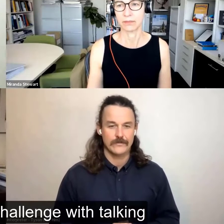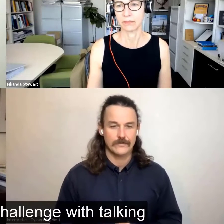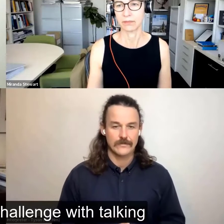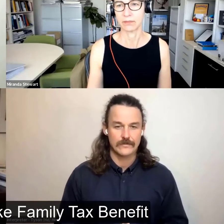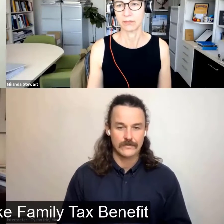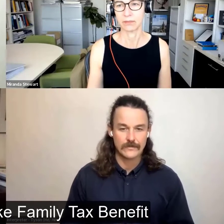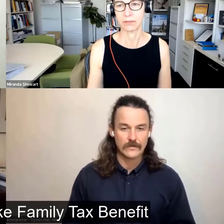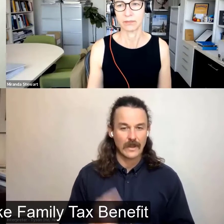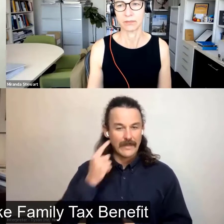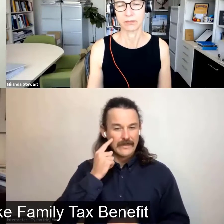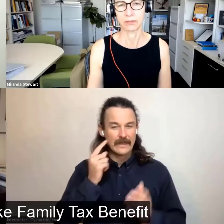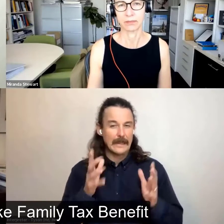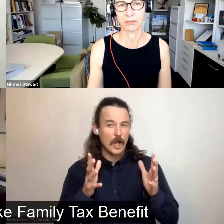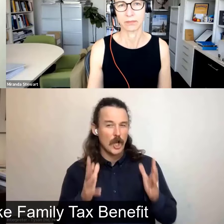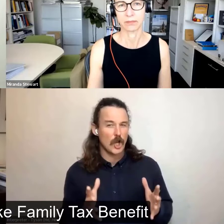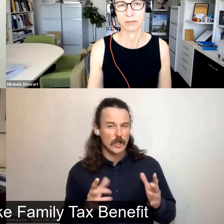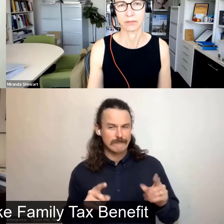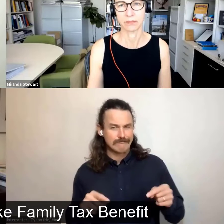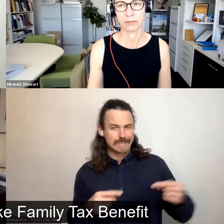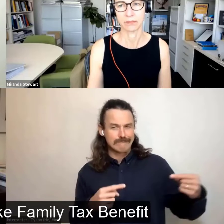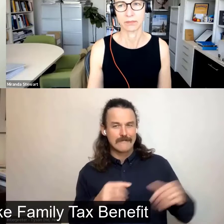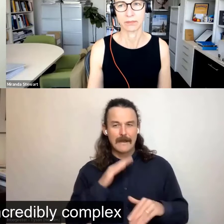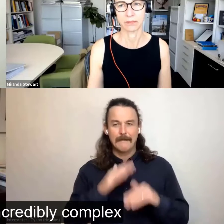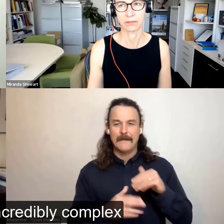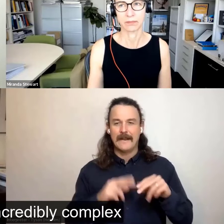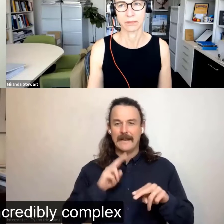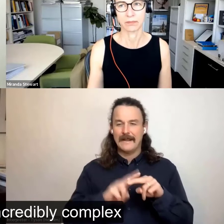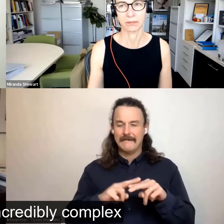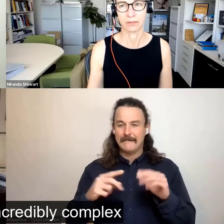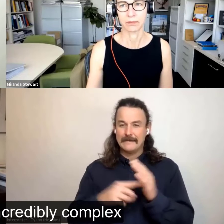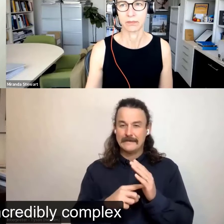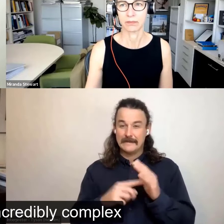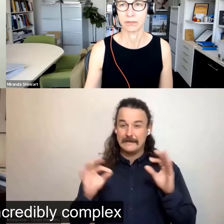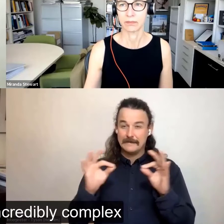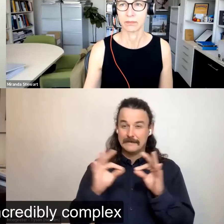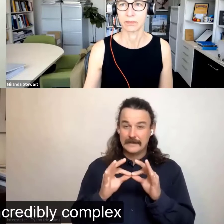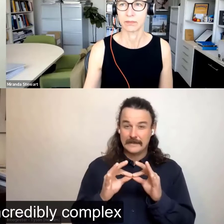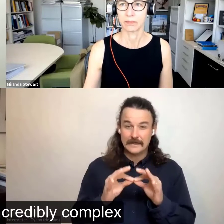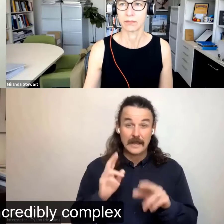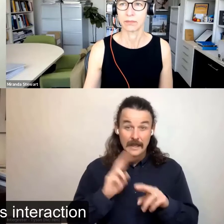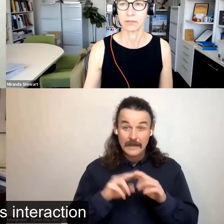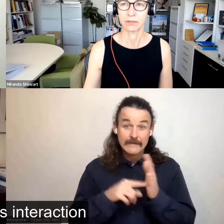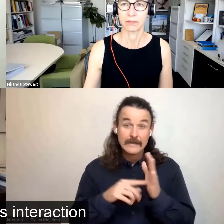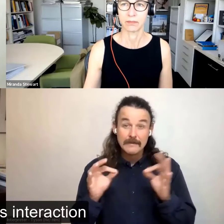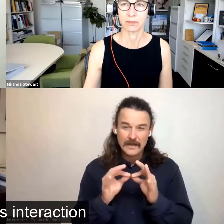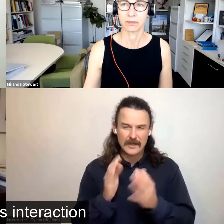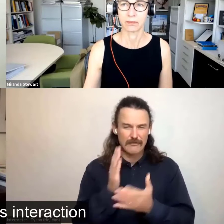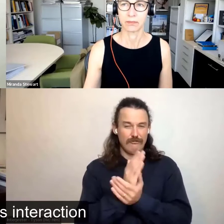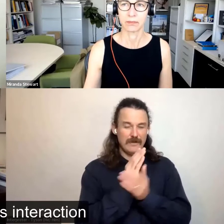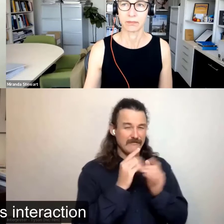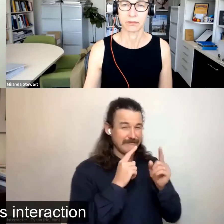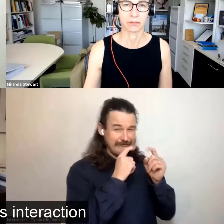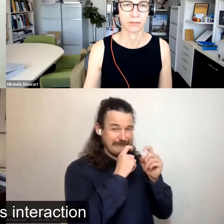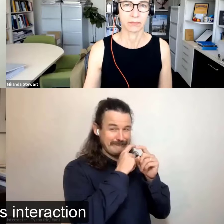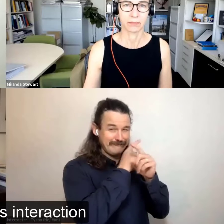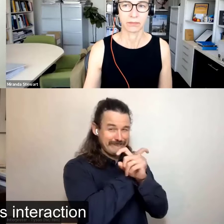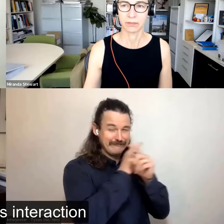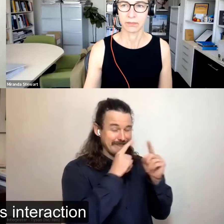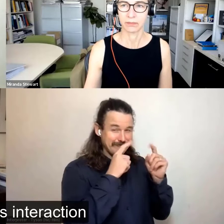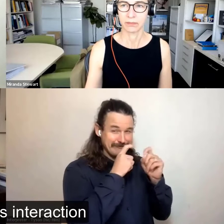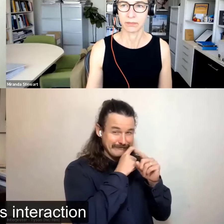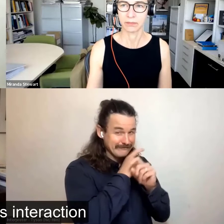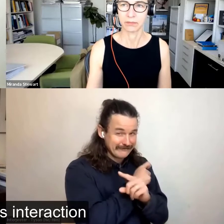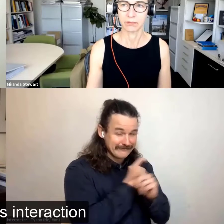challenge with talking about something like family tax benefit is that it is so incredibly complex because it's